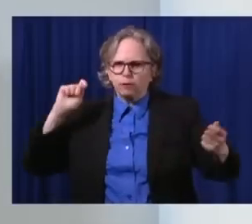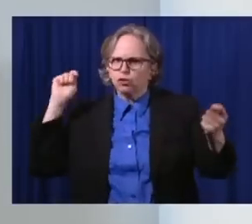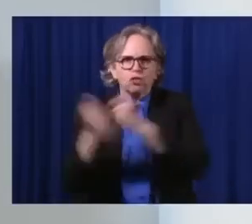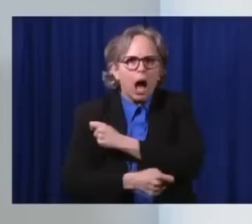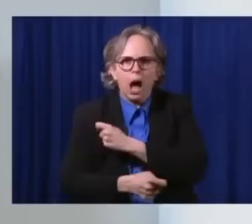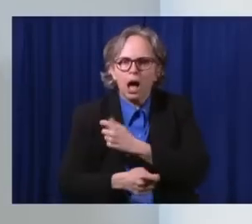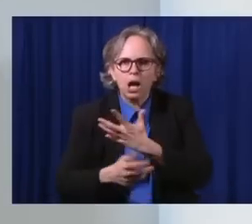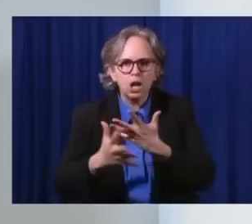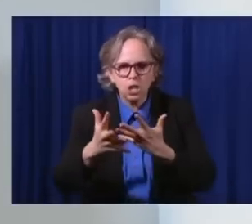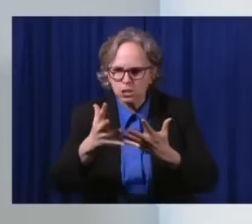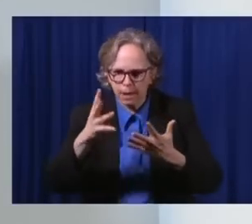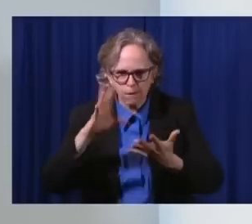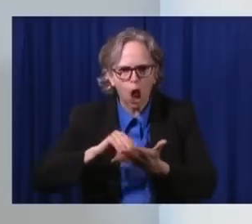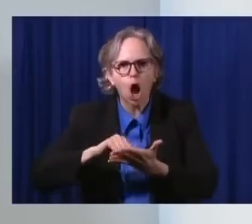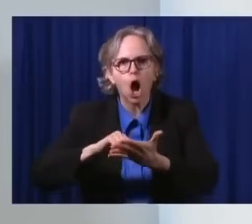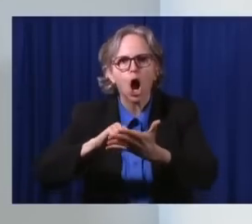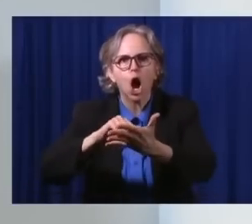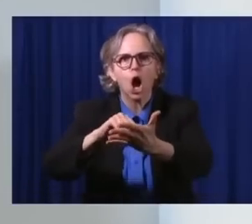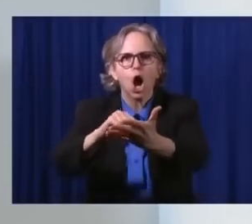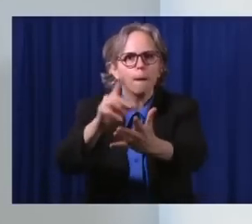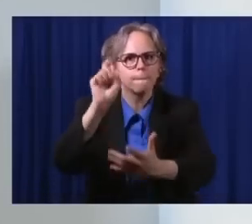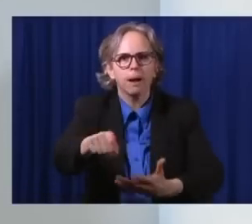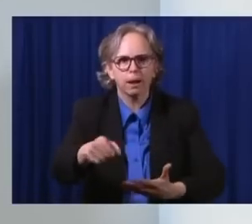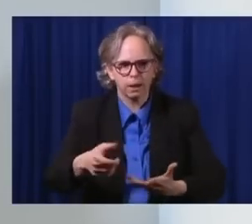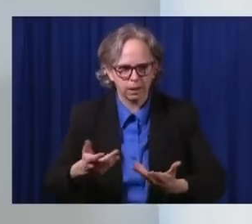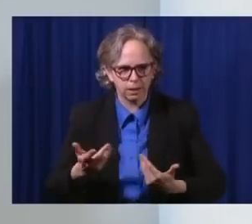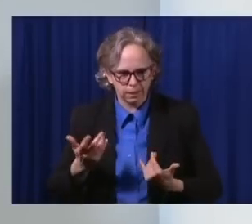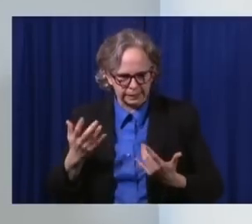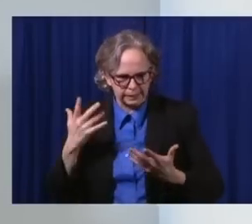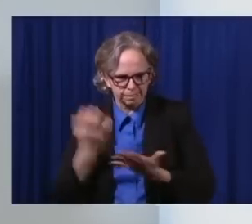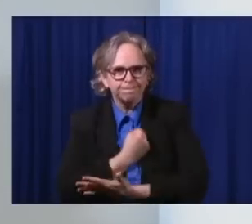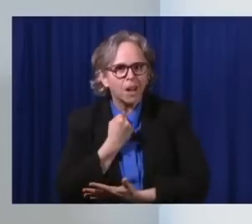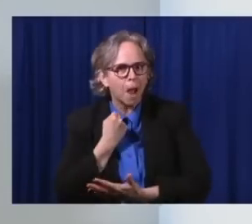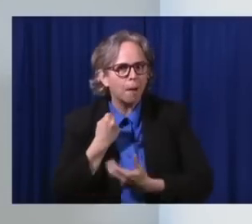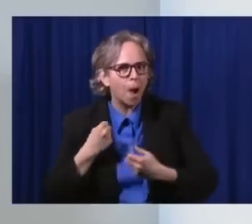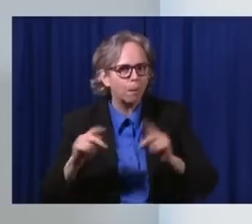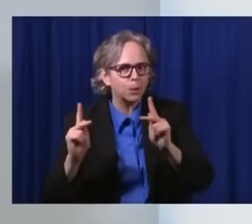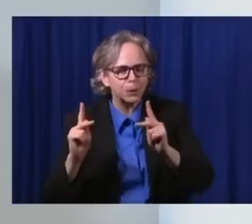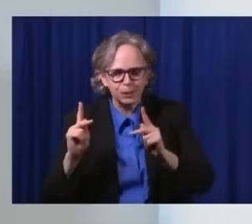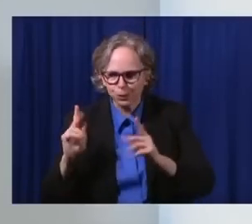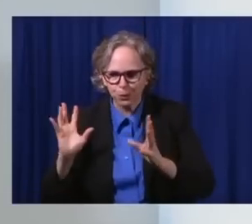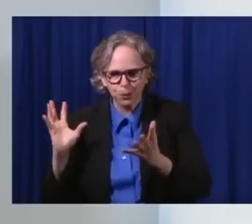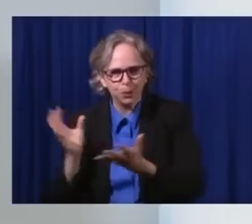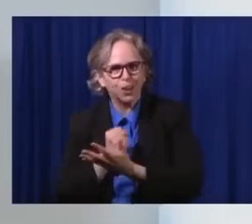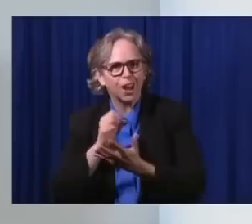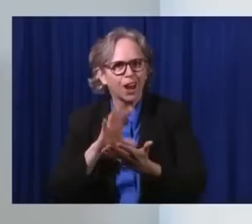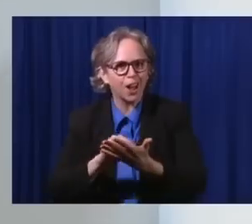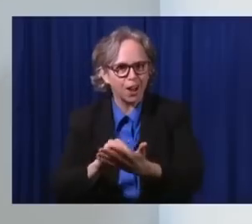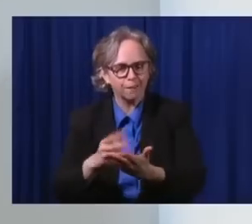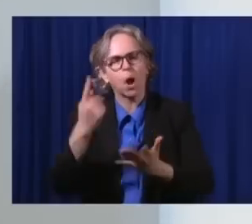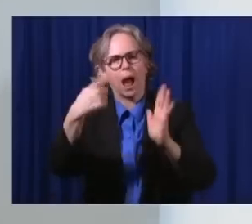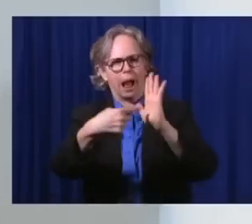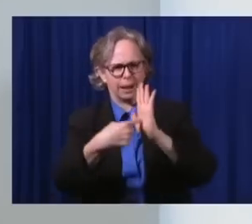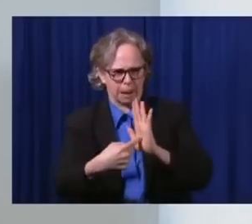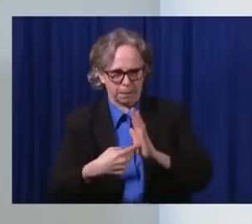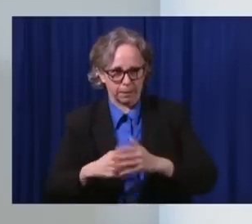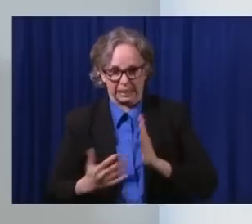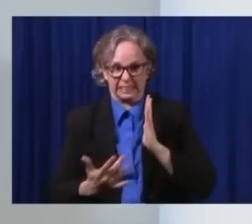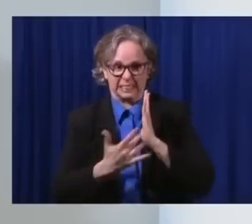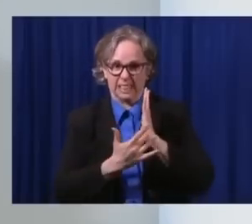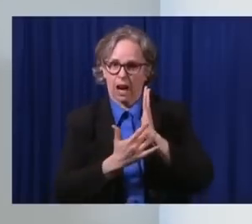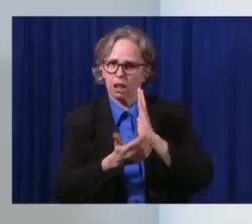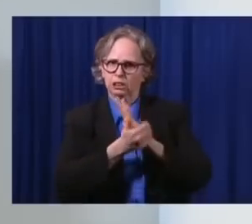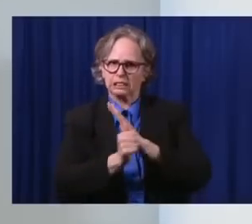we've learned some things during this process. We've learned that technology skills were important before.